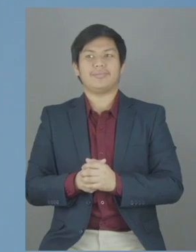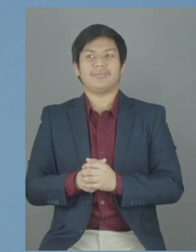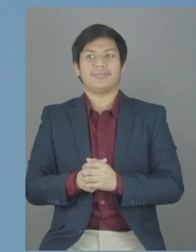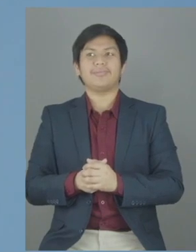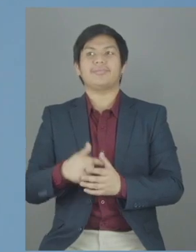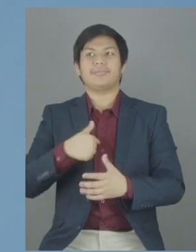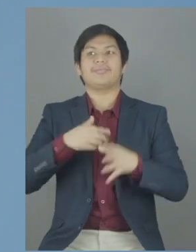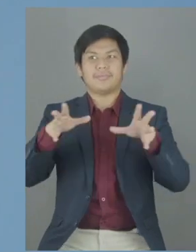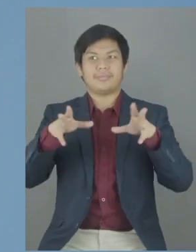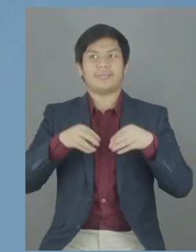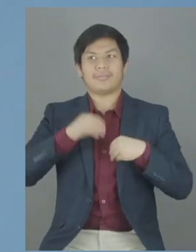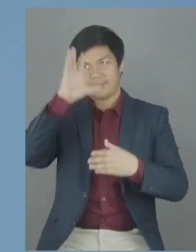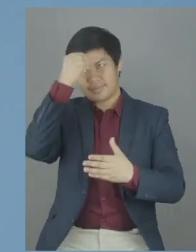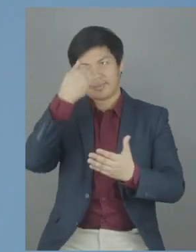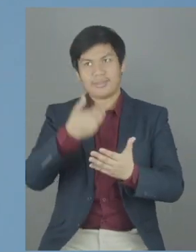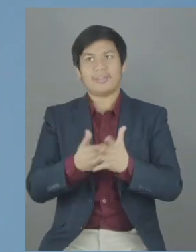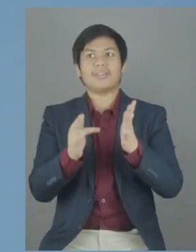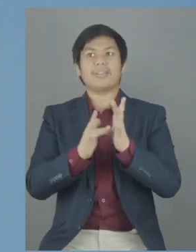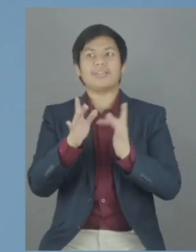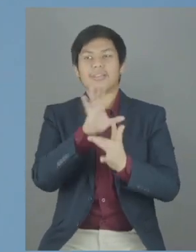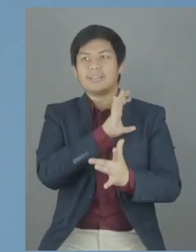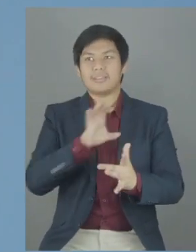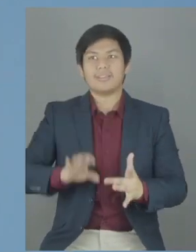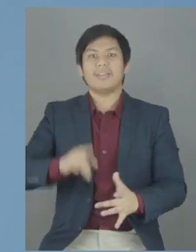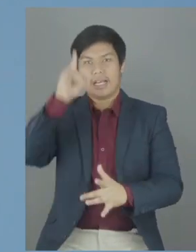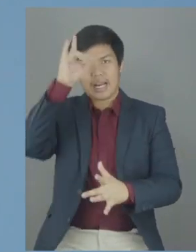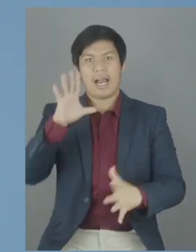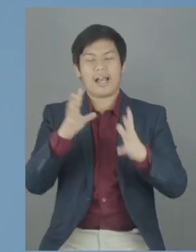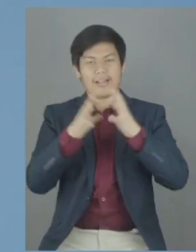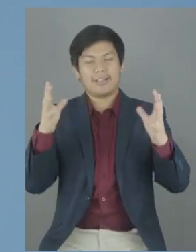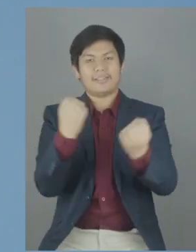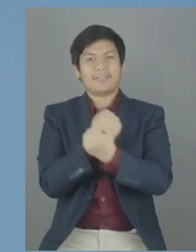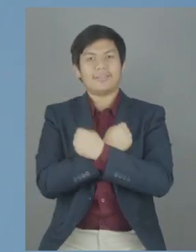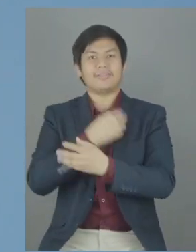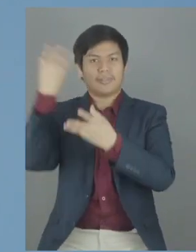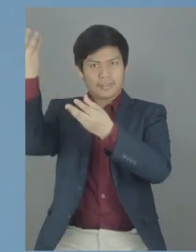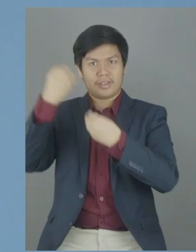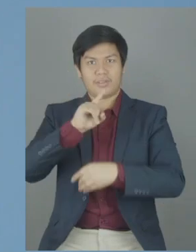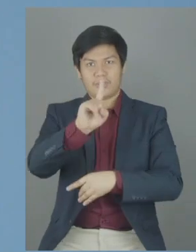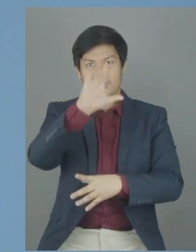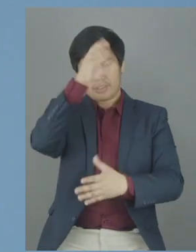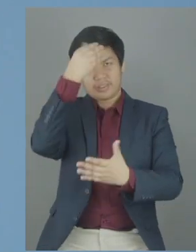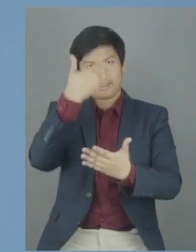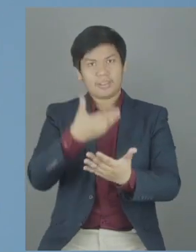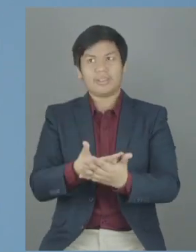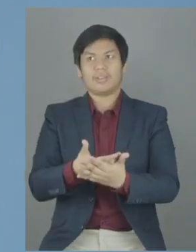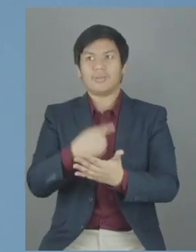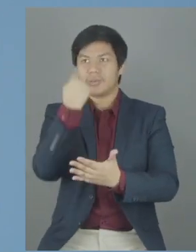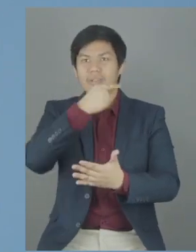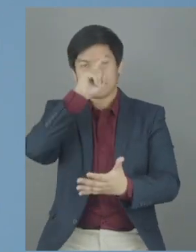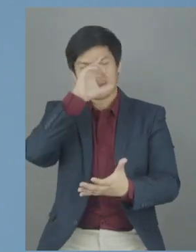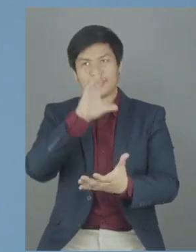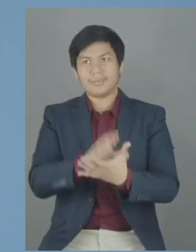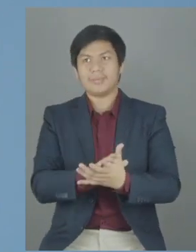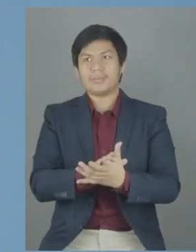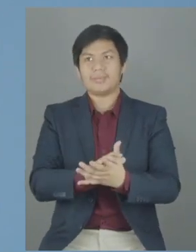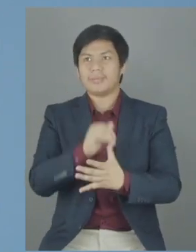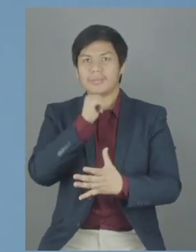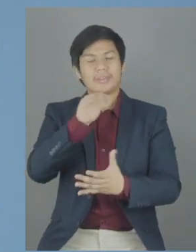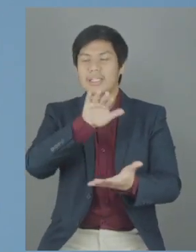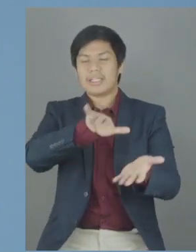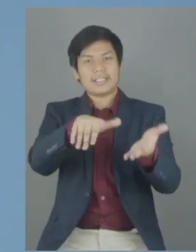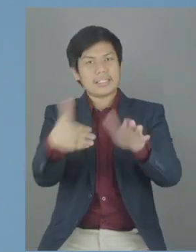I accept your Son, Jesus Christ. For God so loved the world that He gave His one and only Son, that whoever believes in Him will not